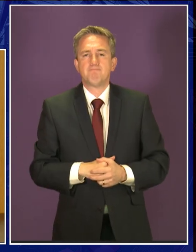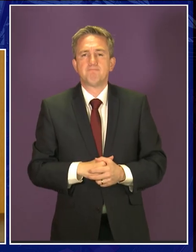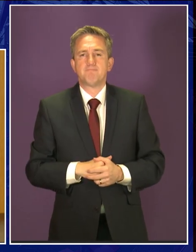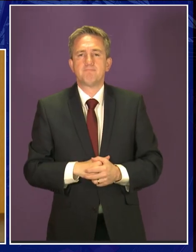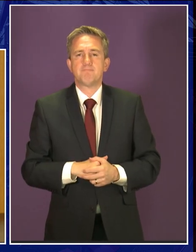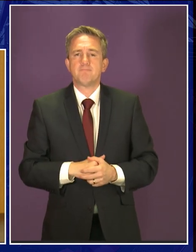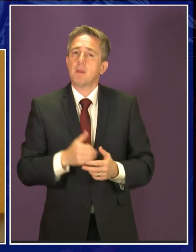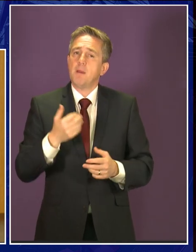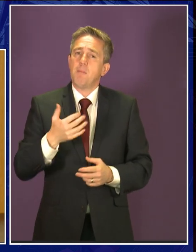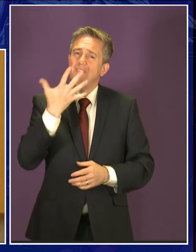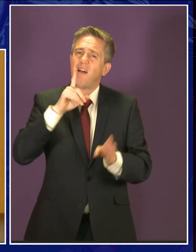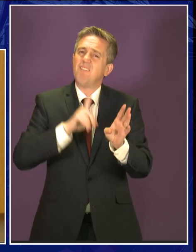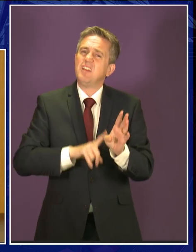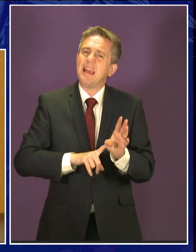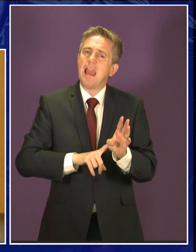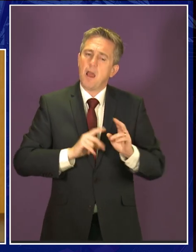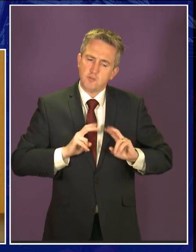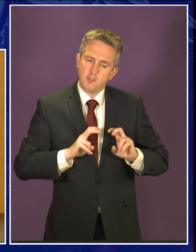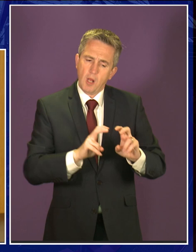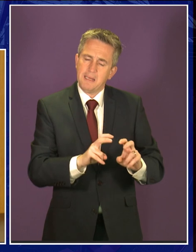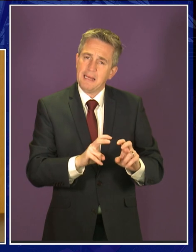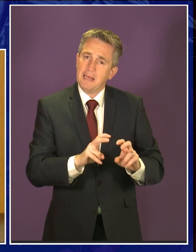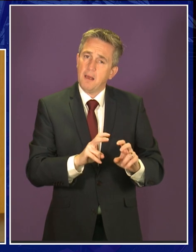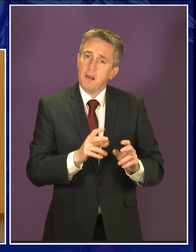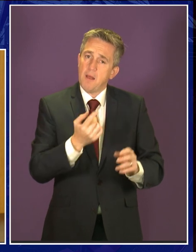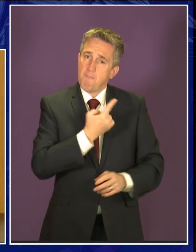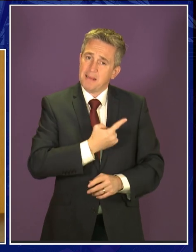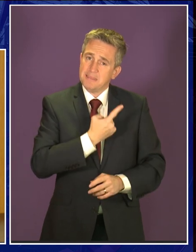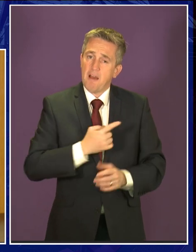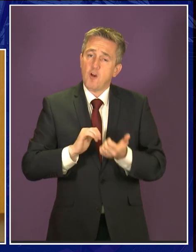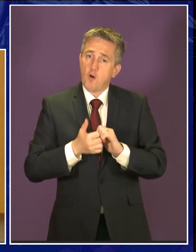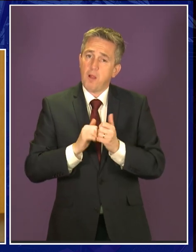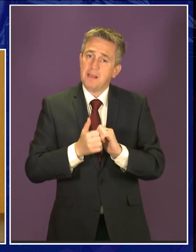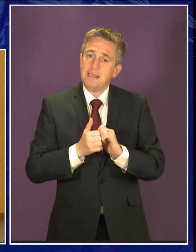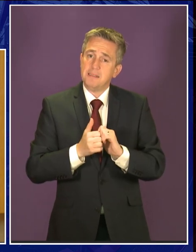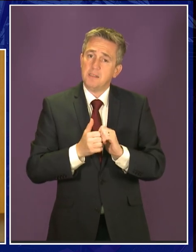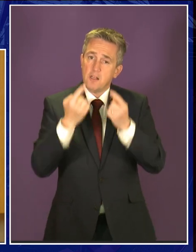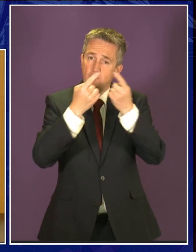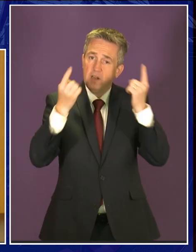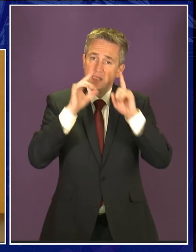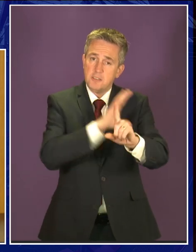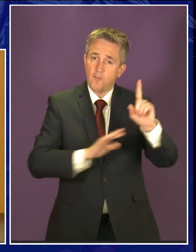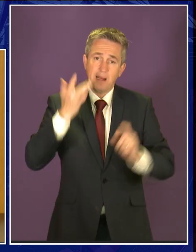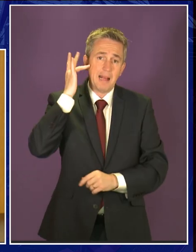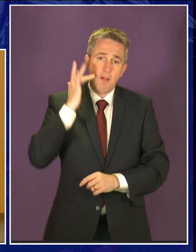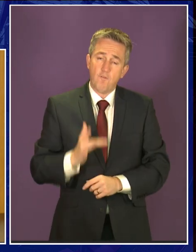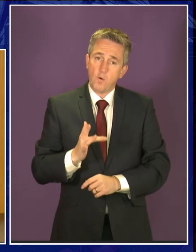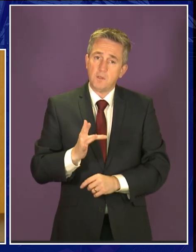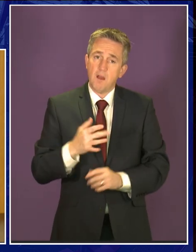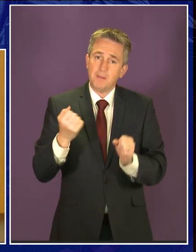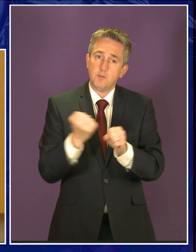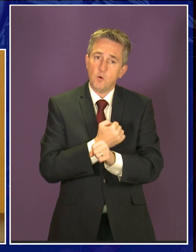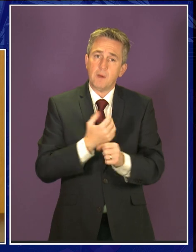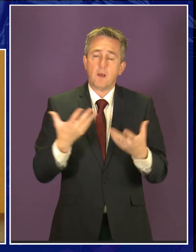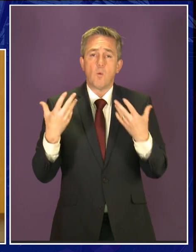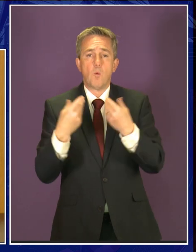from a 5-year longitudinal study that my colleagues and I at the Brain and Creativity Institute at University of Southern California have been conducting